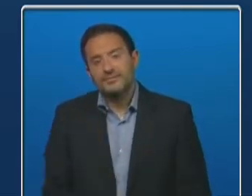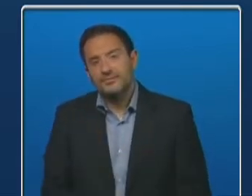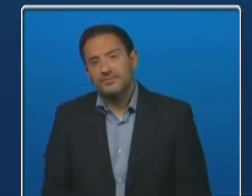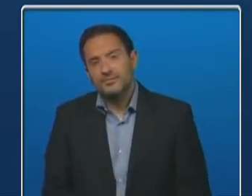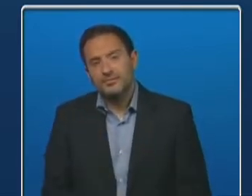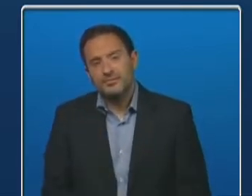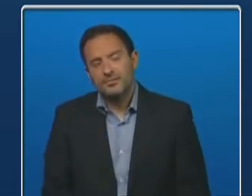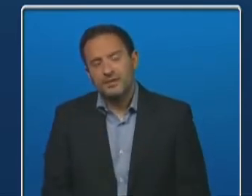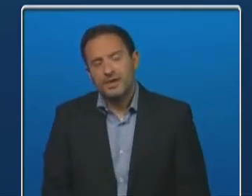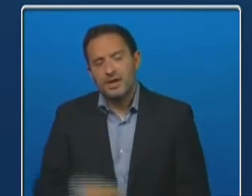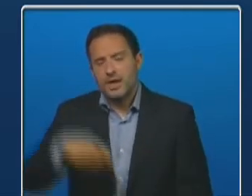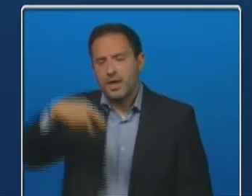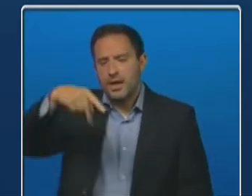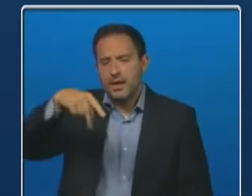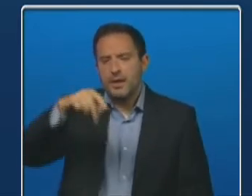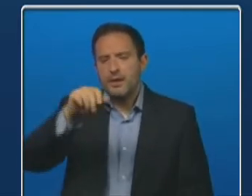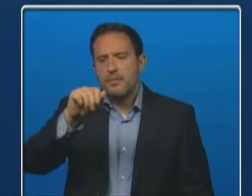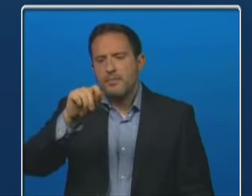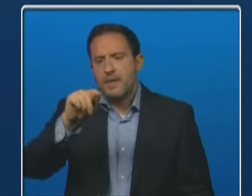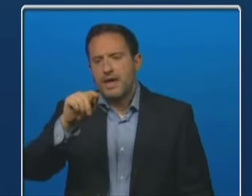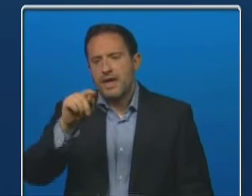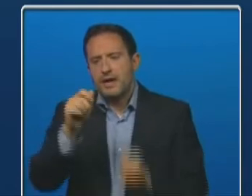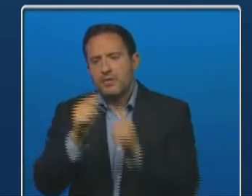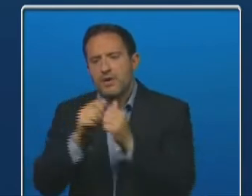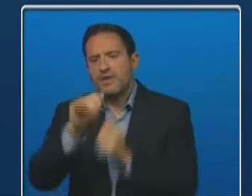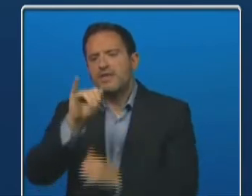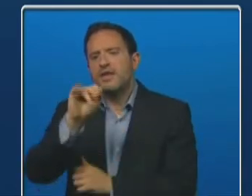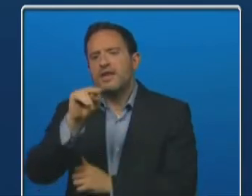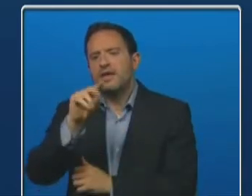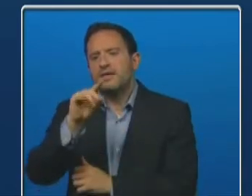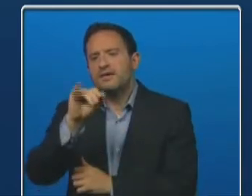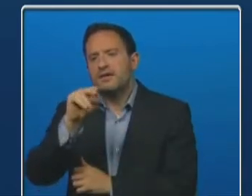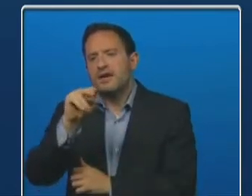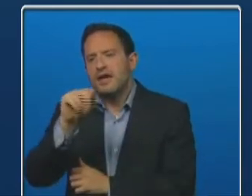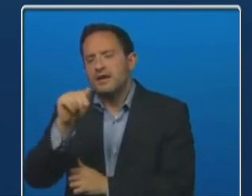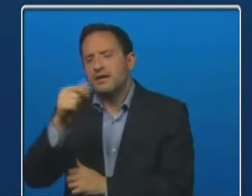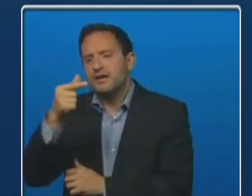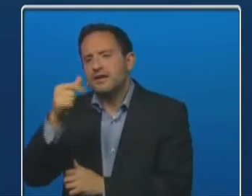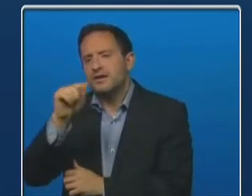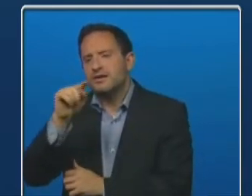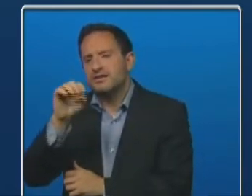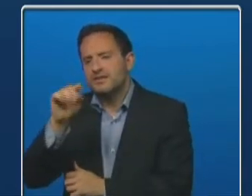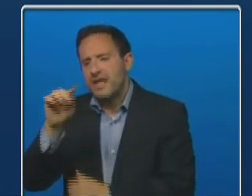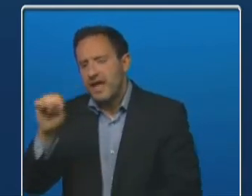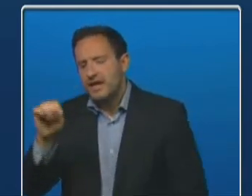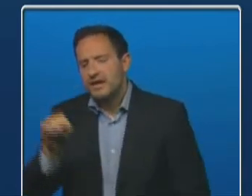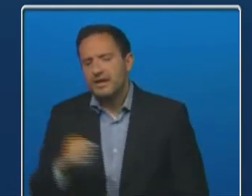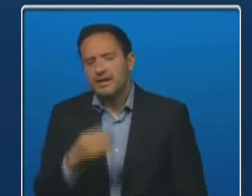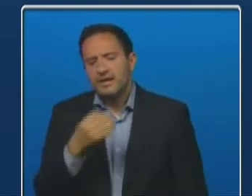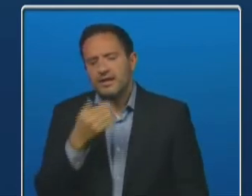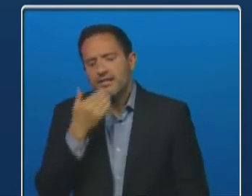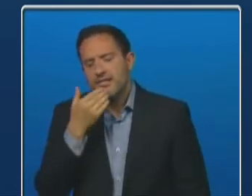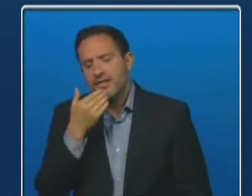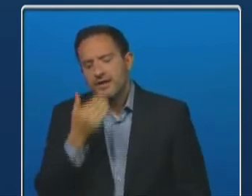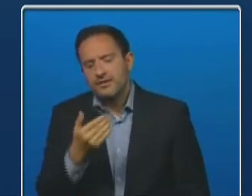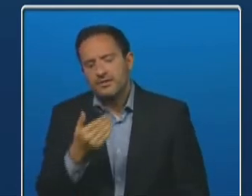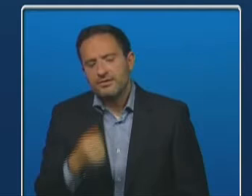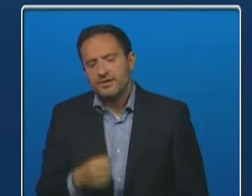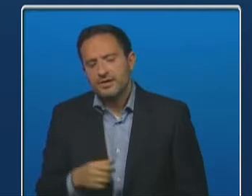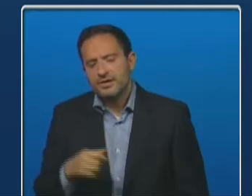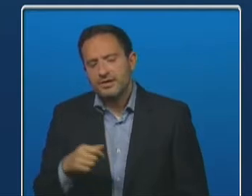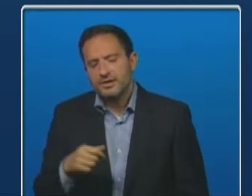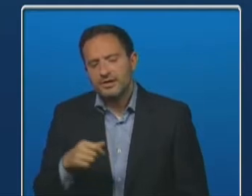Pat Clunan with Indiana Gazette. Your line is open. Yes, good afternoon. Thank you very much. By the way, that is